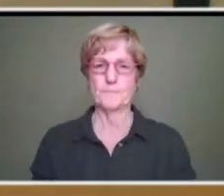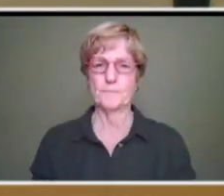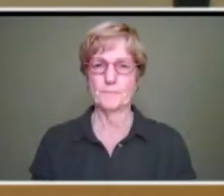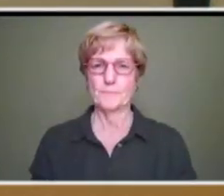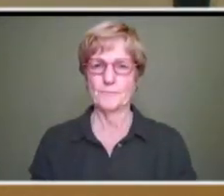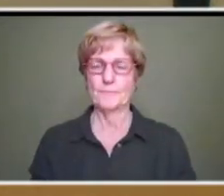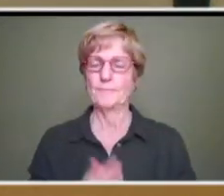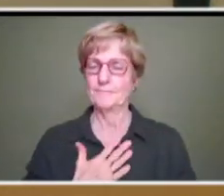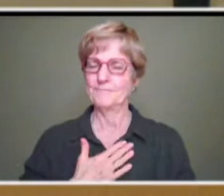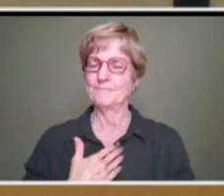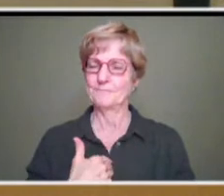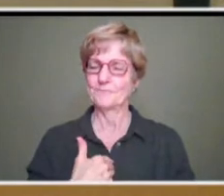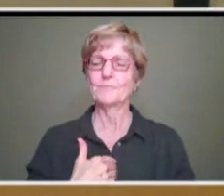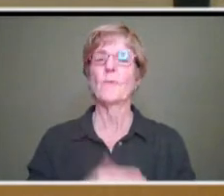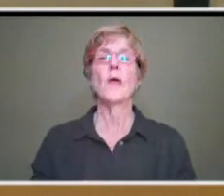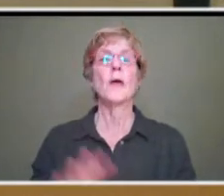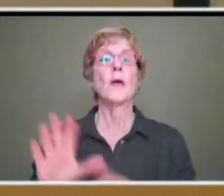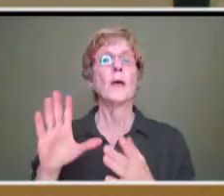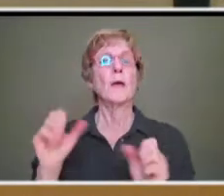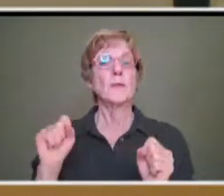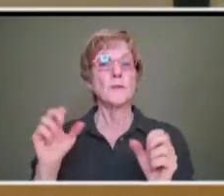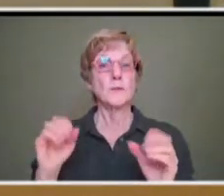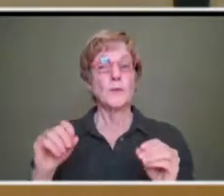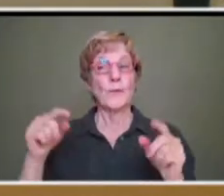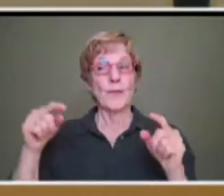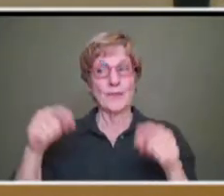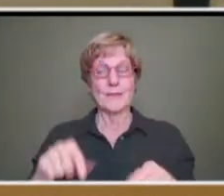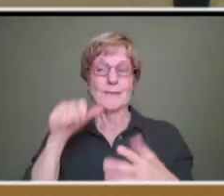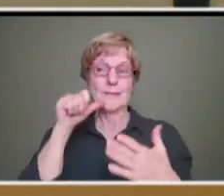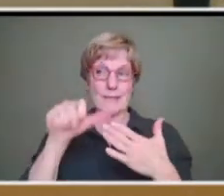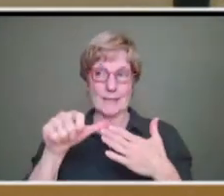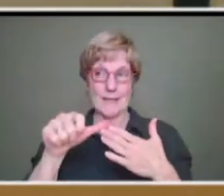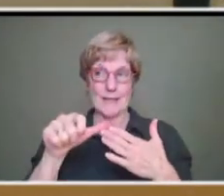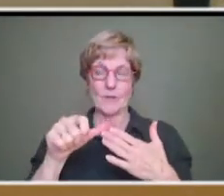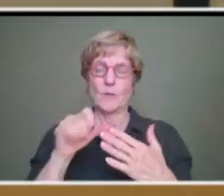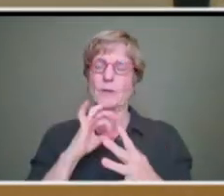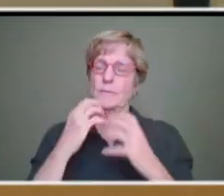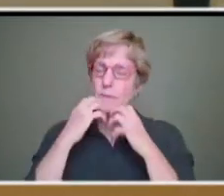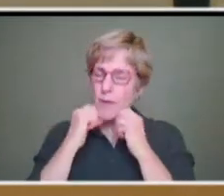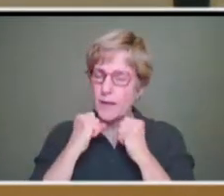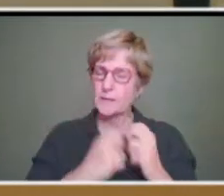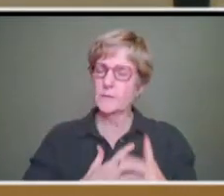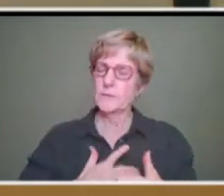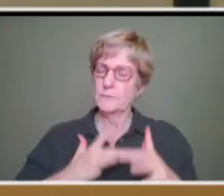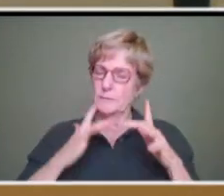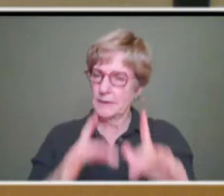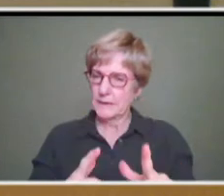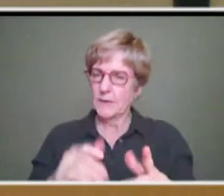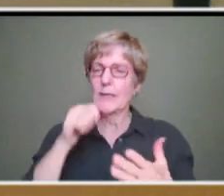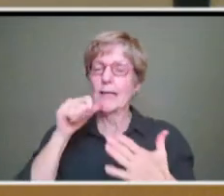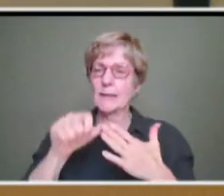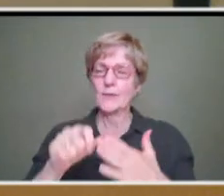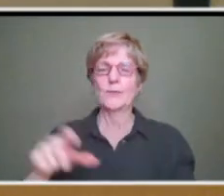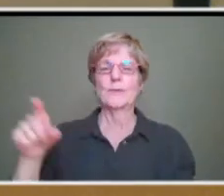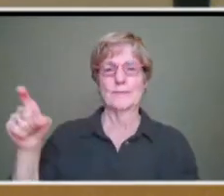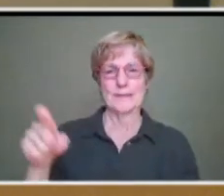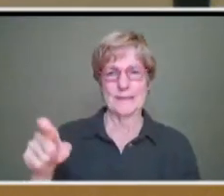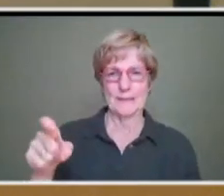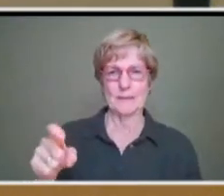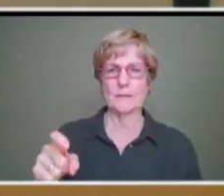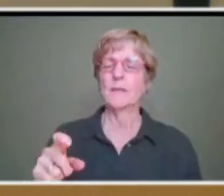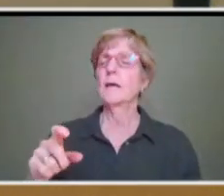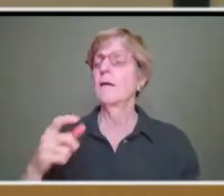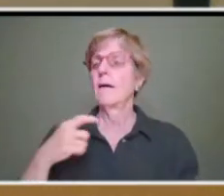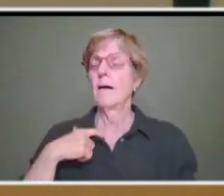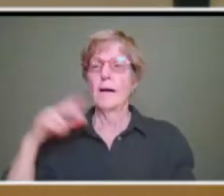me so this is a letter of compassion and empathy in a letter of need because I